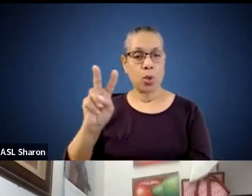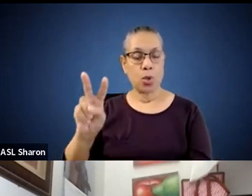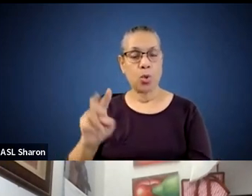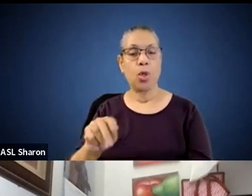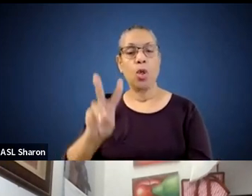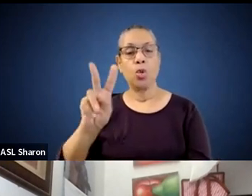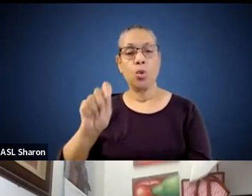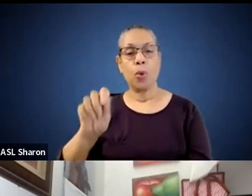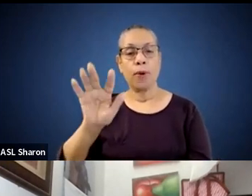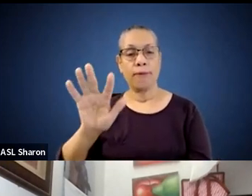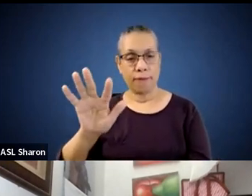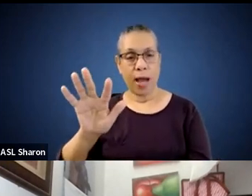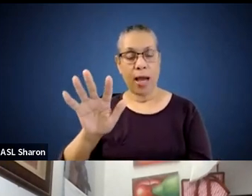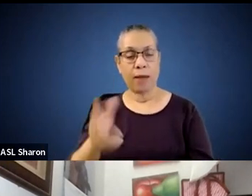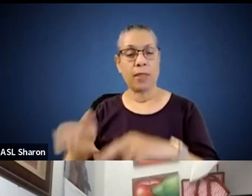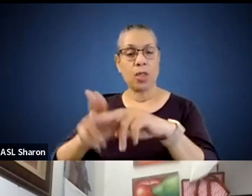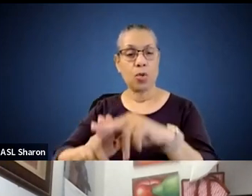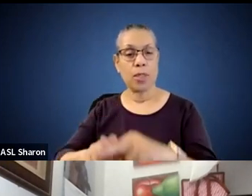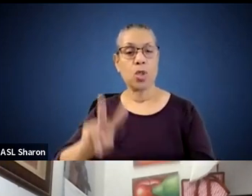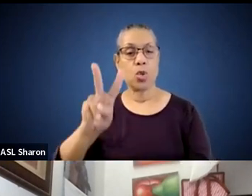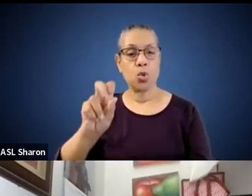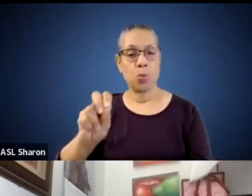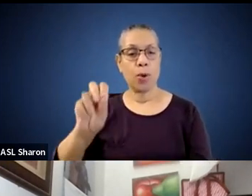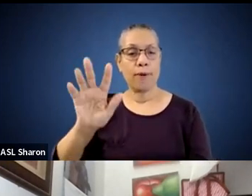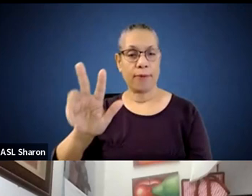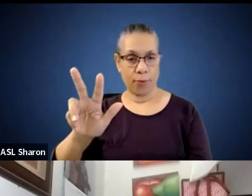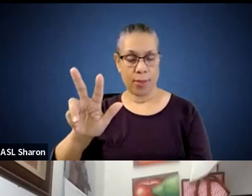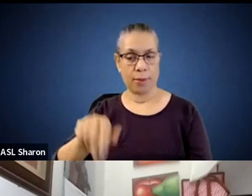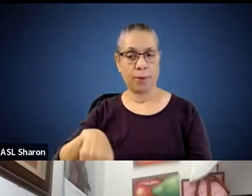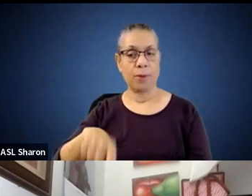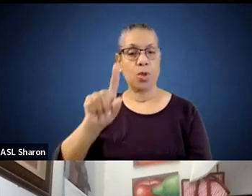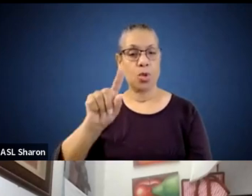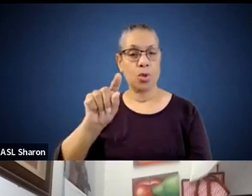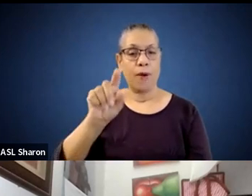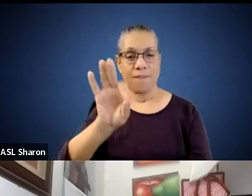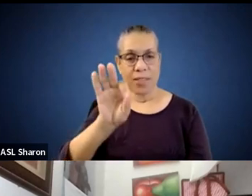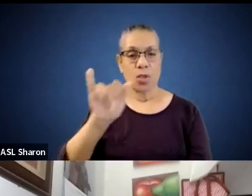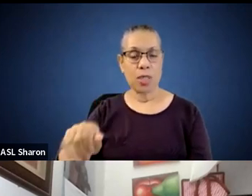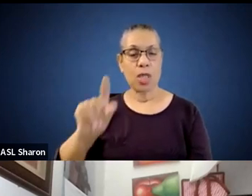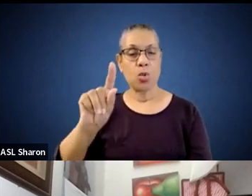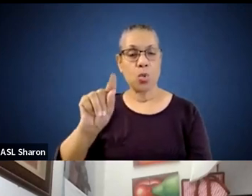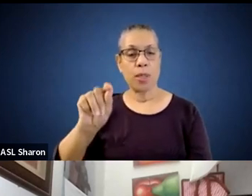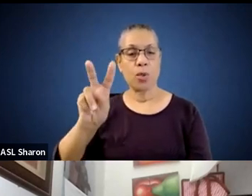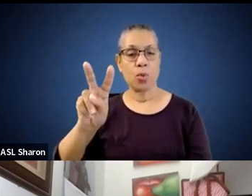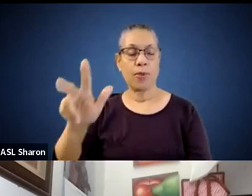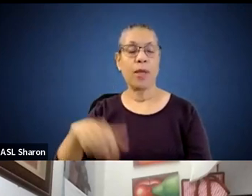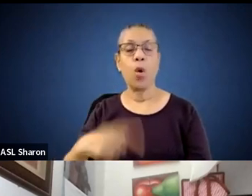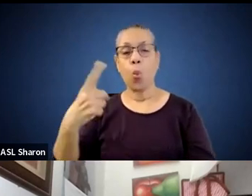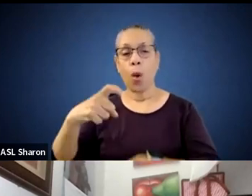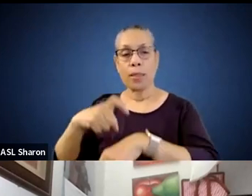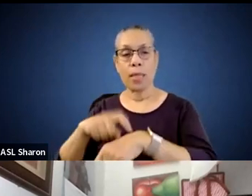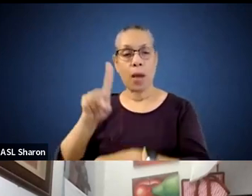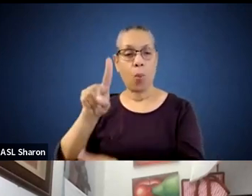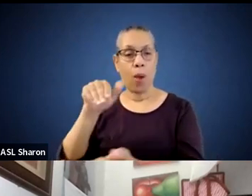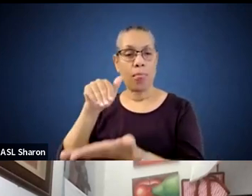increase in fiscal year 23 that's the current year um additionally there's a one-time one thousand dollar bonus for those